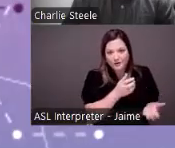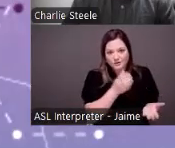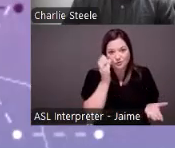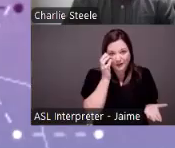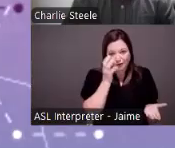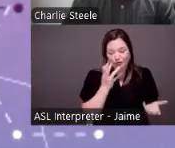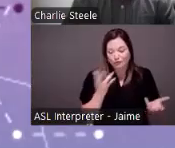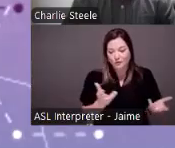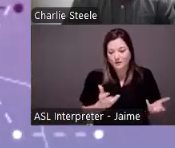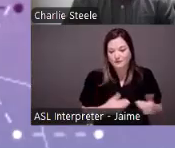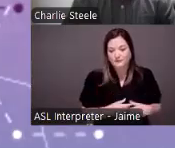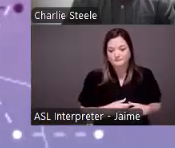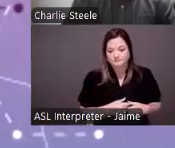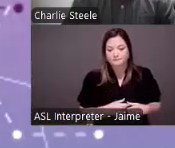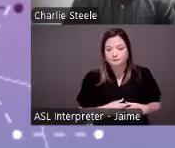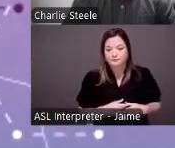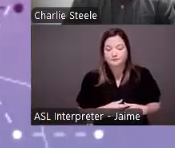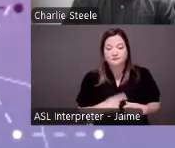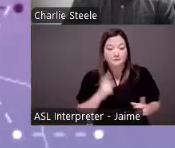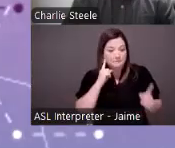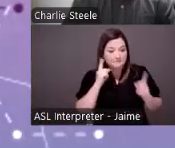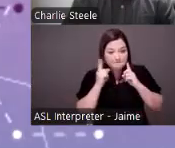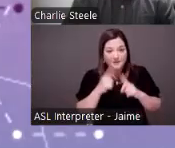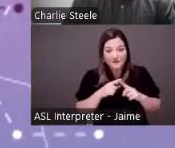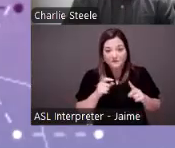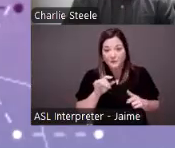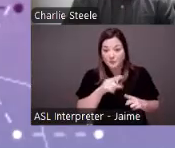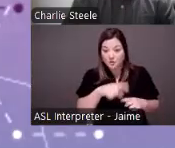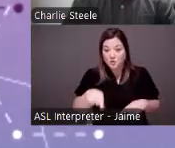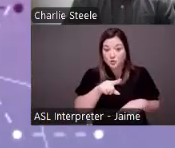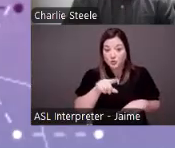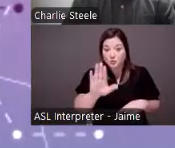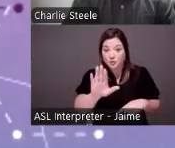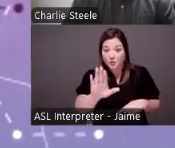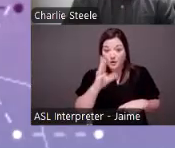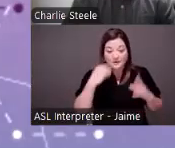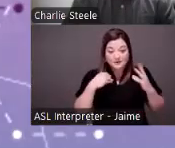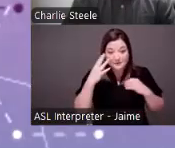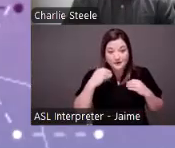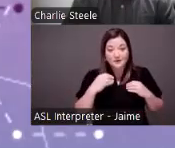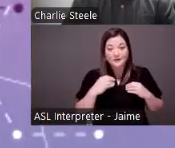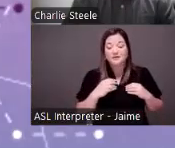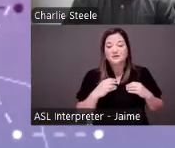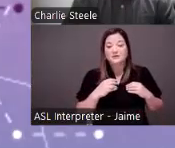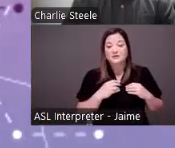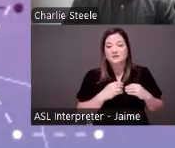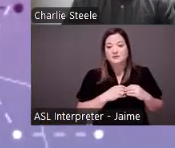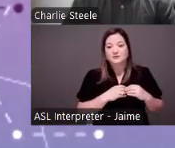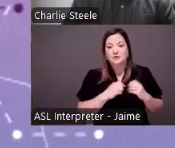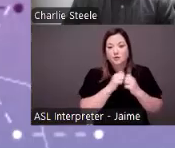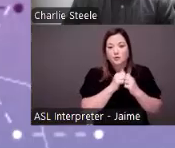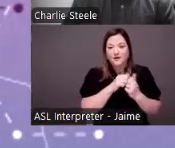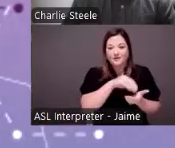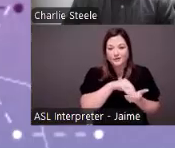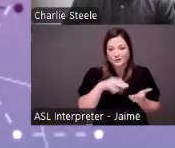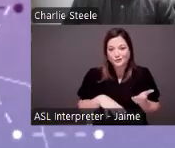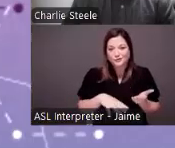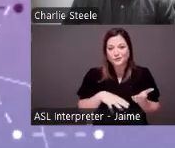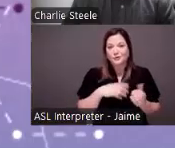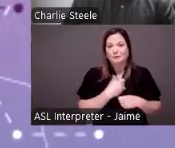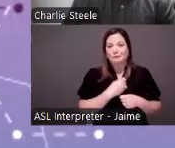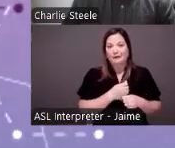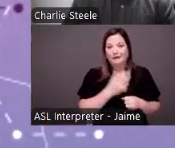think just hearing from that, from you on your experience with a student making very